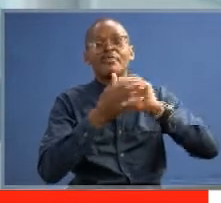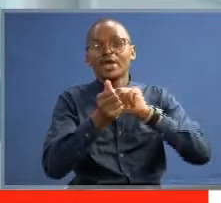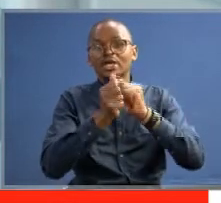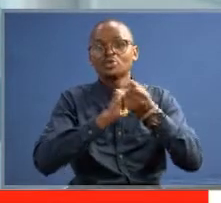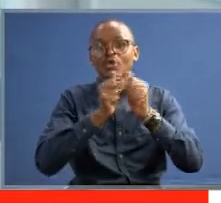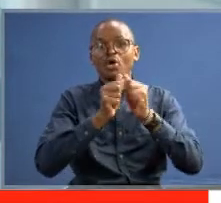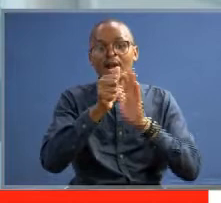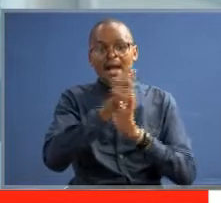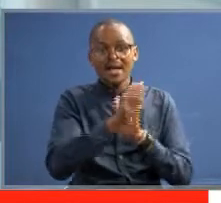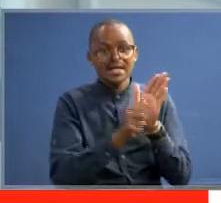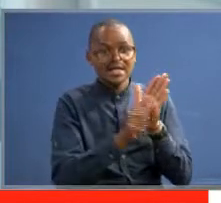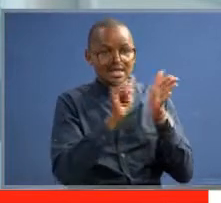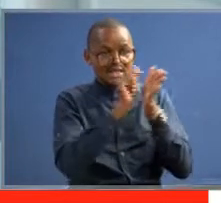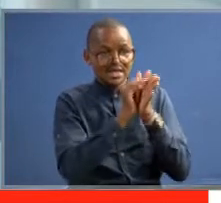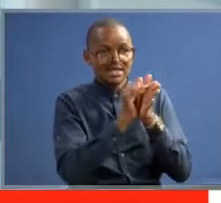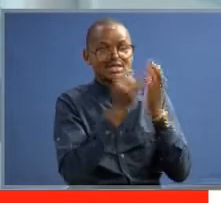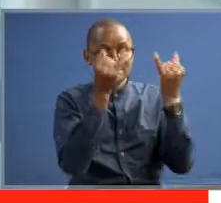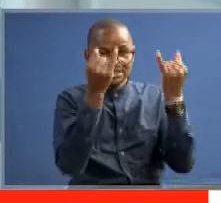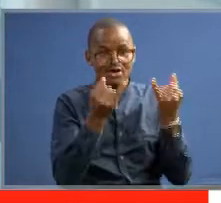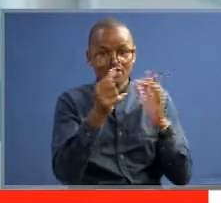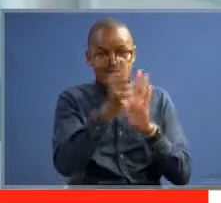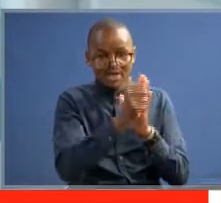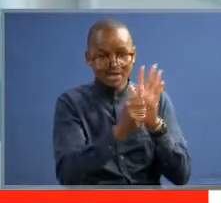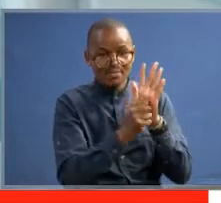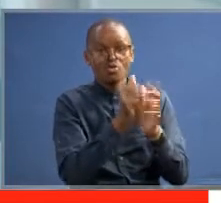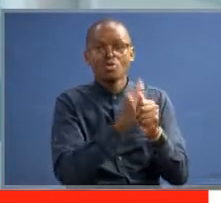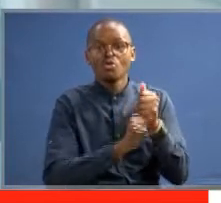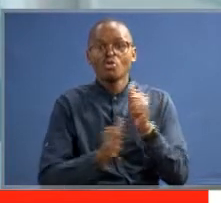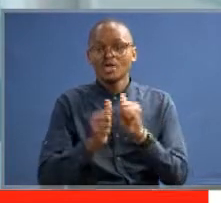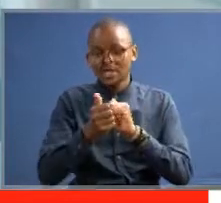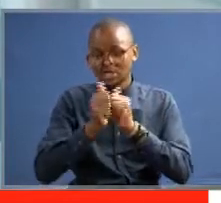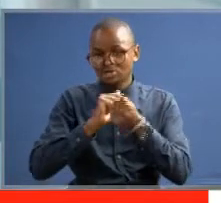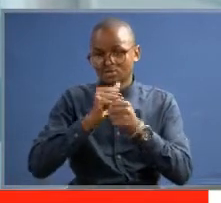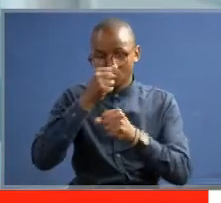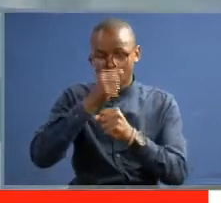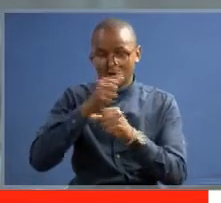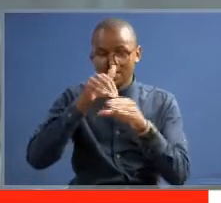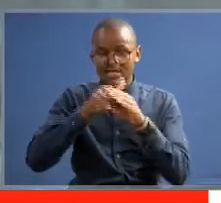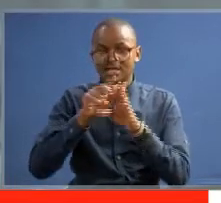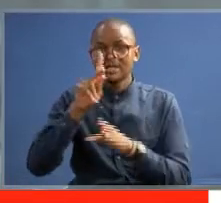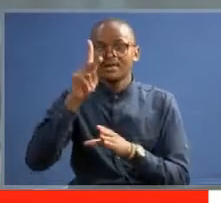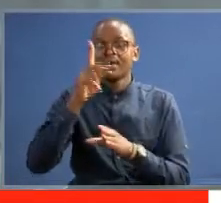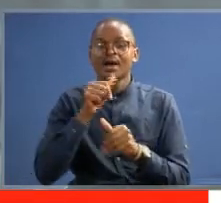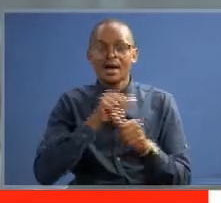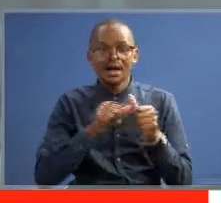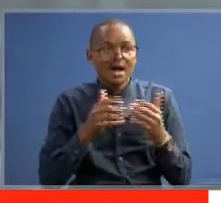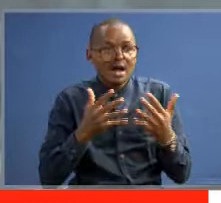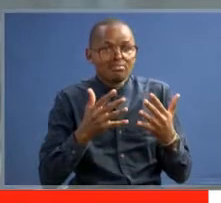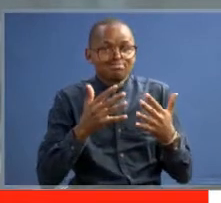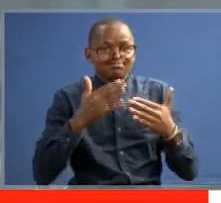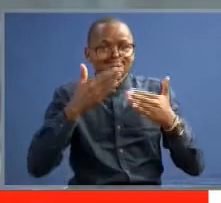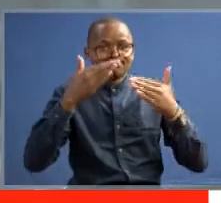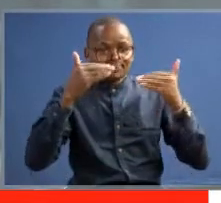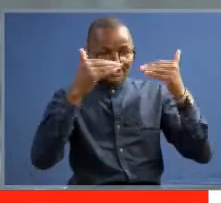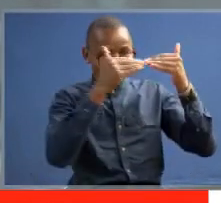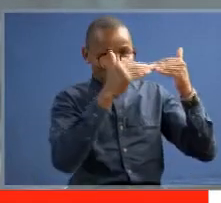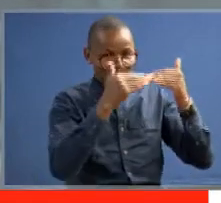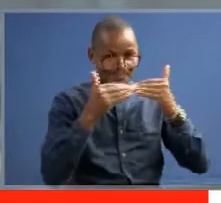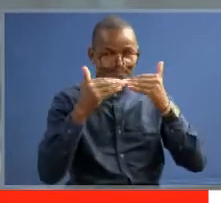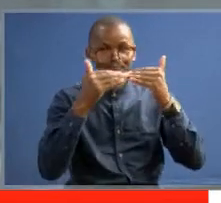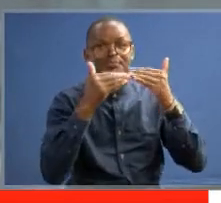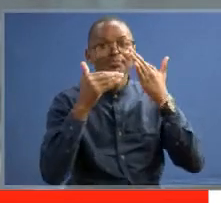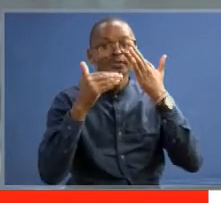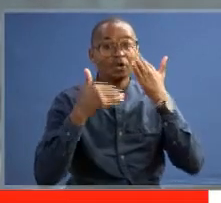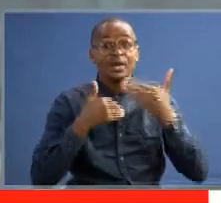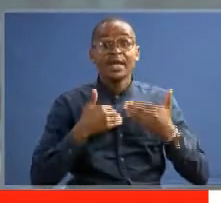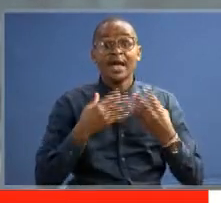And now that is the act under which sports operates in Kenya. I love how you mentioned about the harmony, harmonizing, and make sure that we